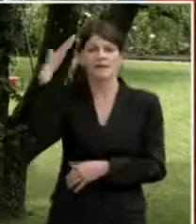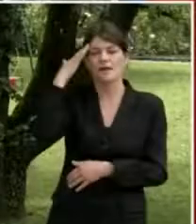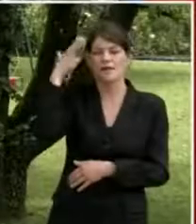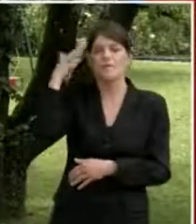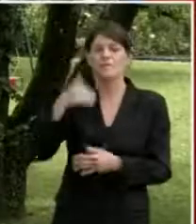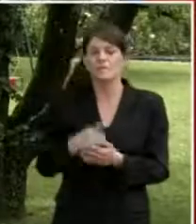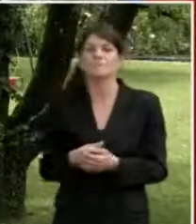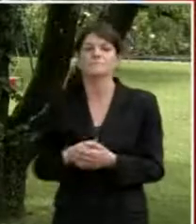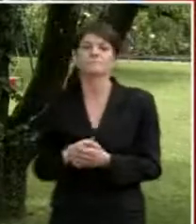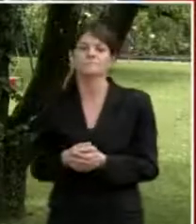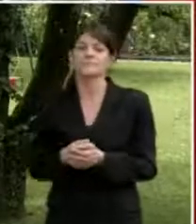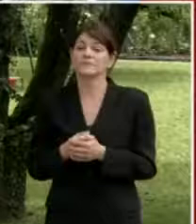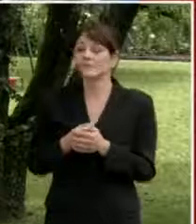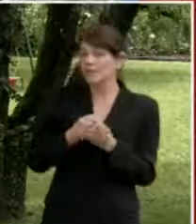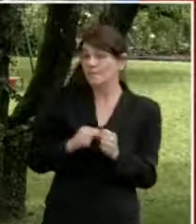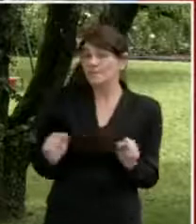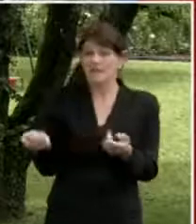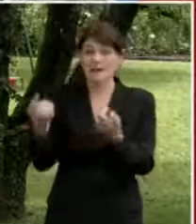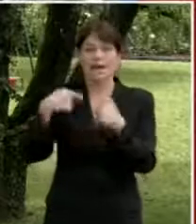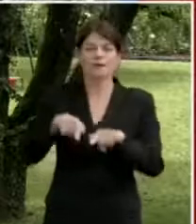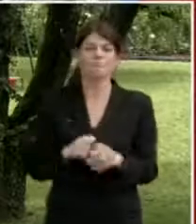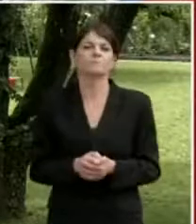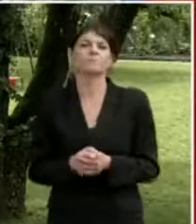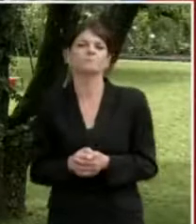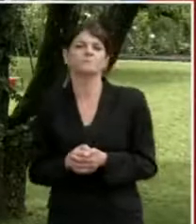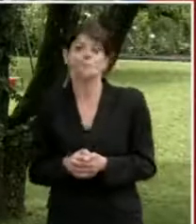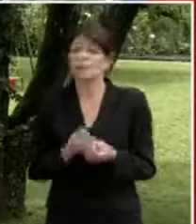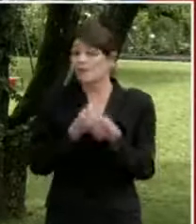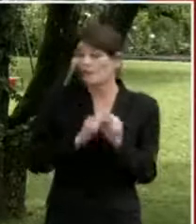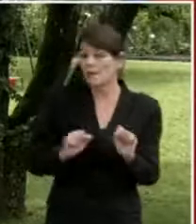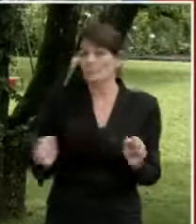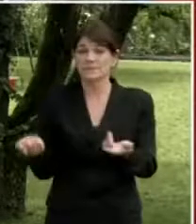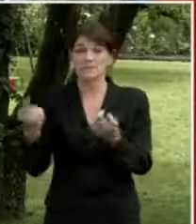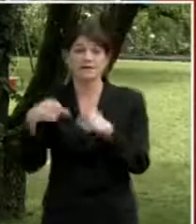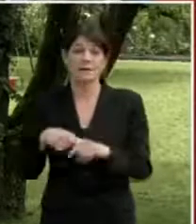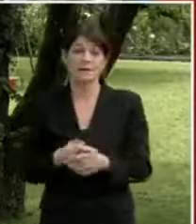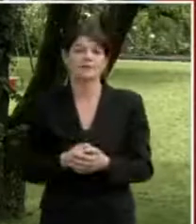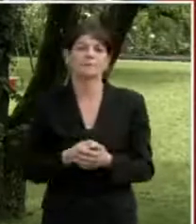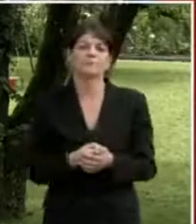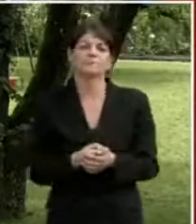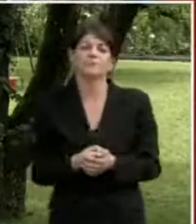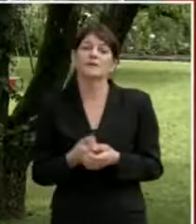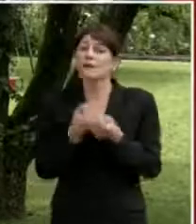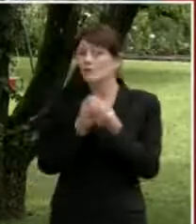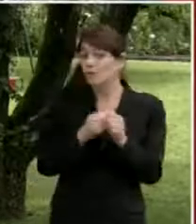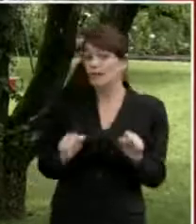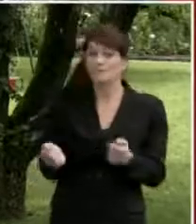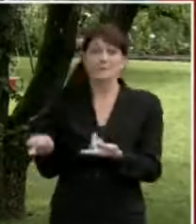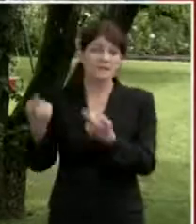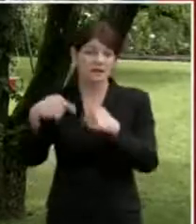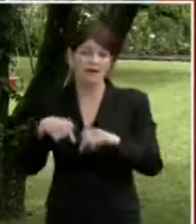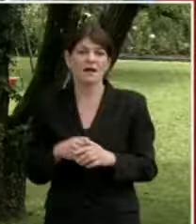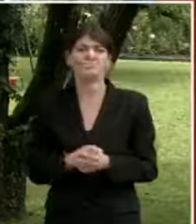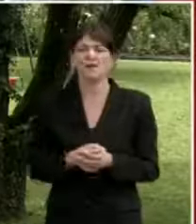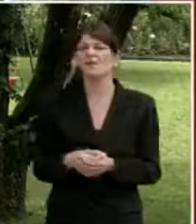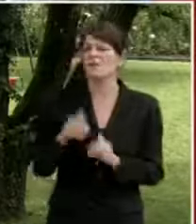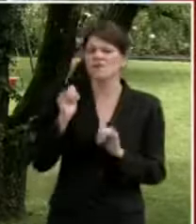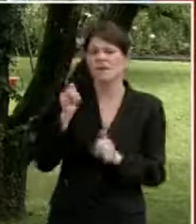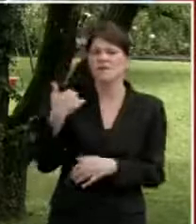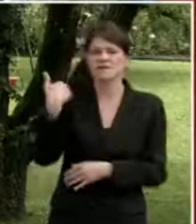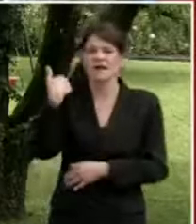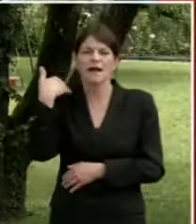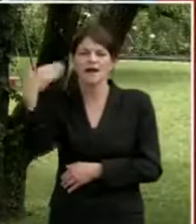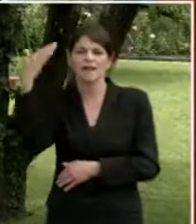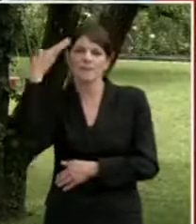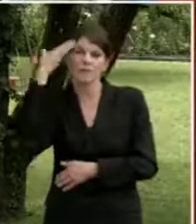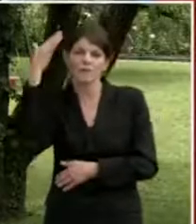I know. Freedom is coming, freedom is coming, freedom is coming, oh